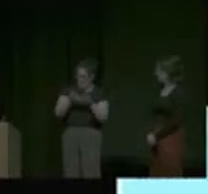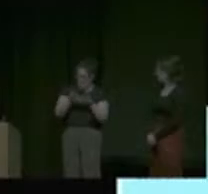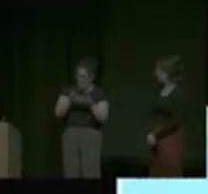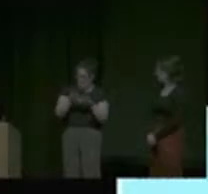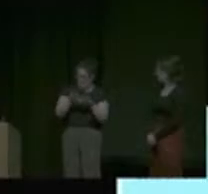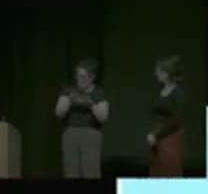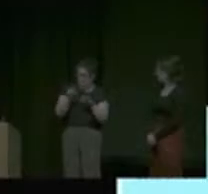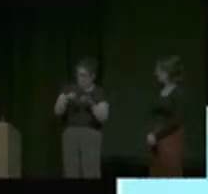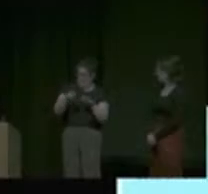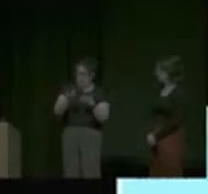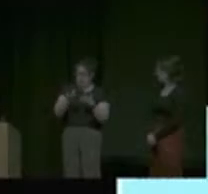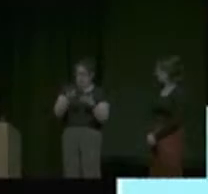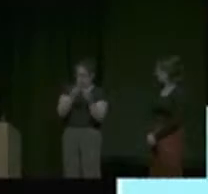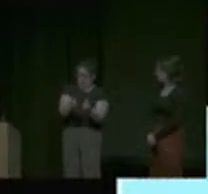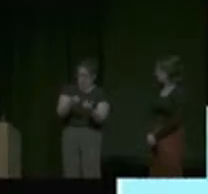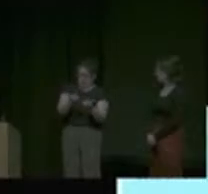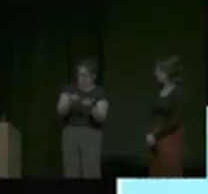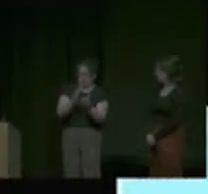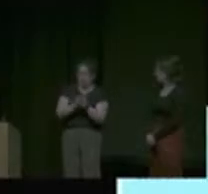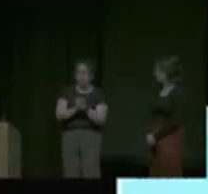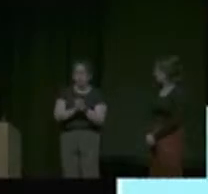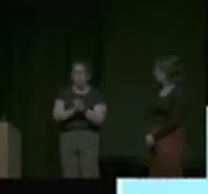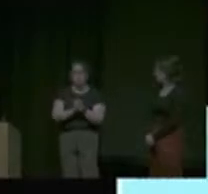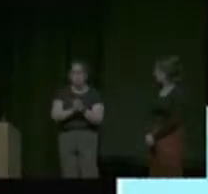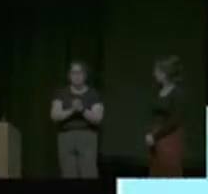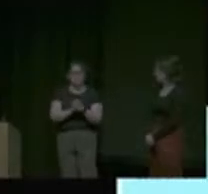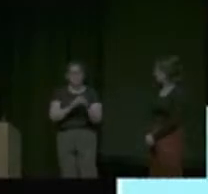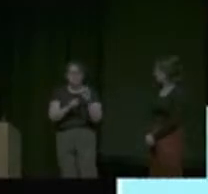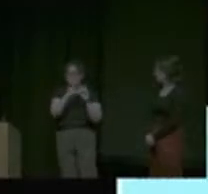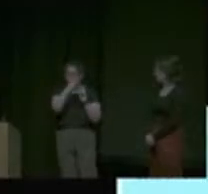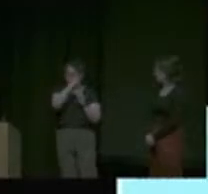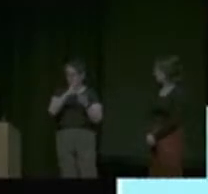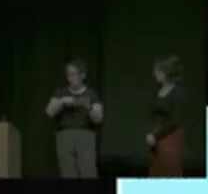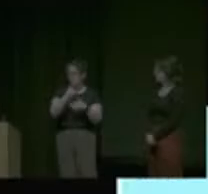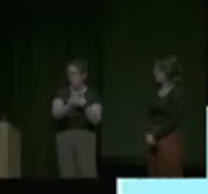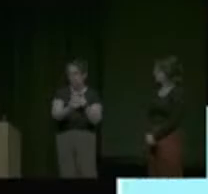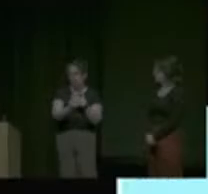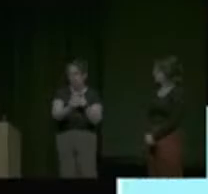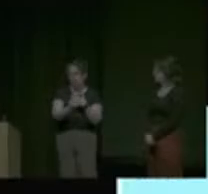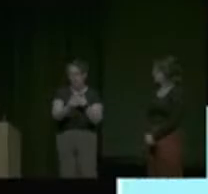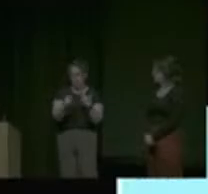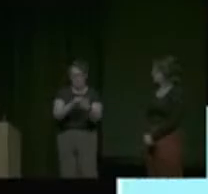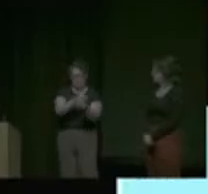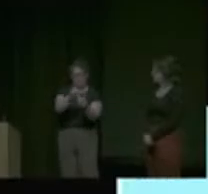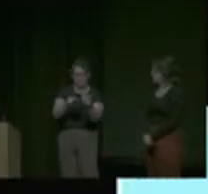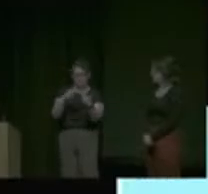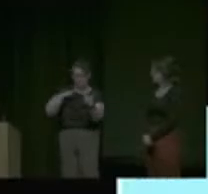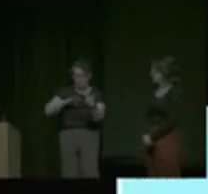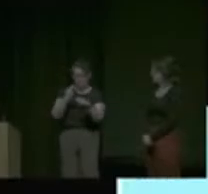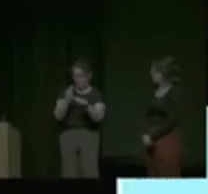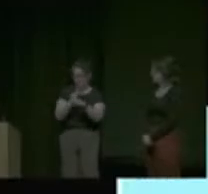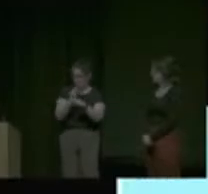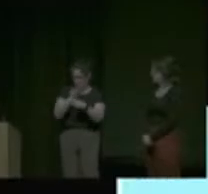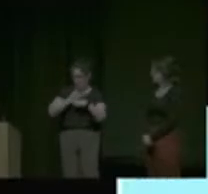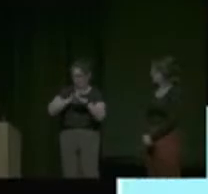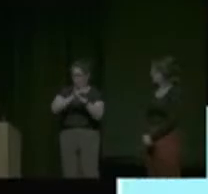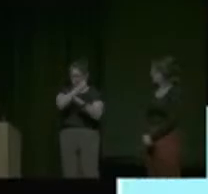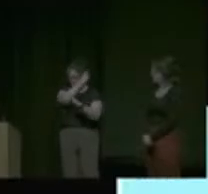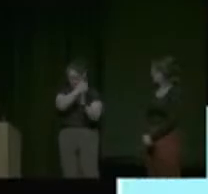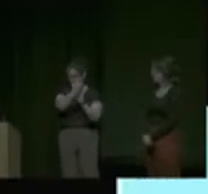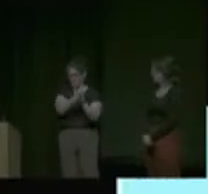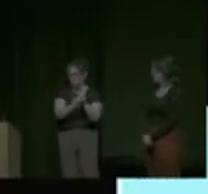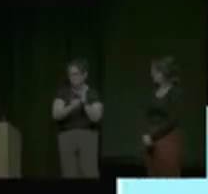these beneficial use impairments. And so this project will address the 3 beneficial use impairments listed there.